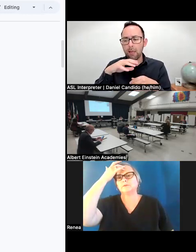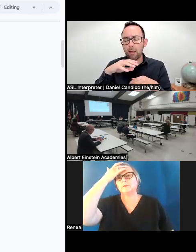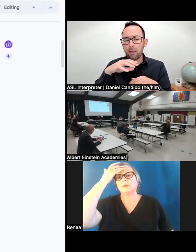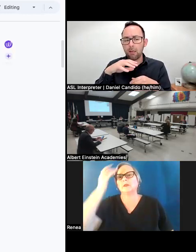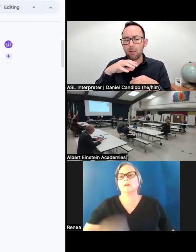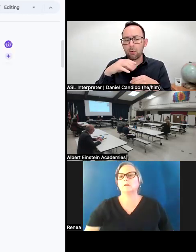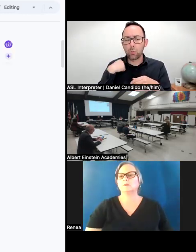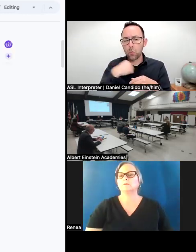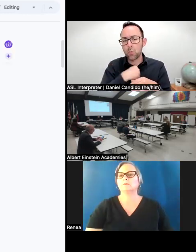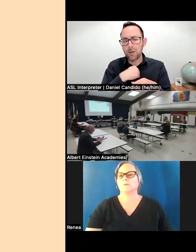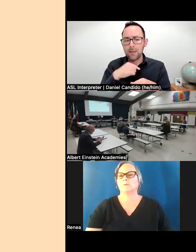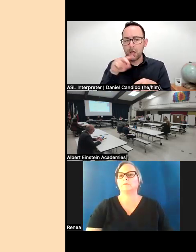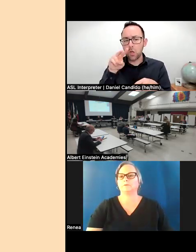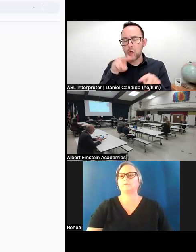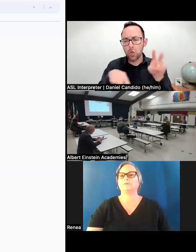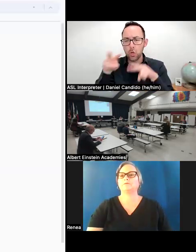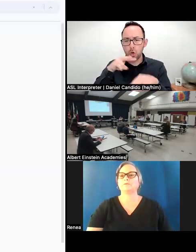we actually looked at